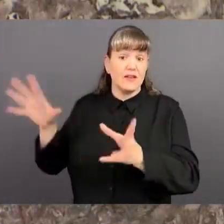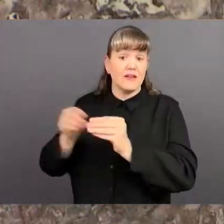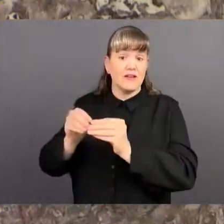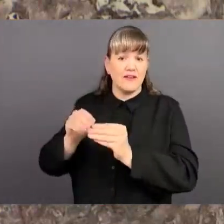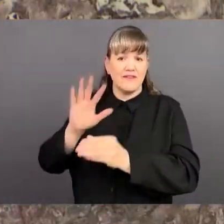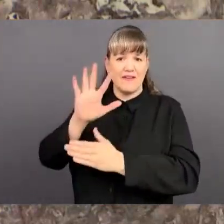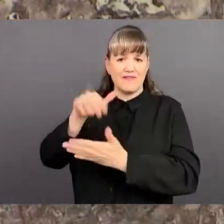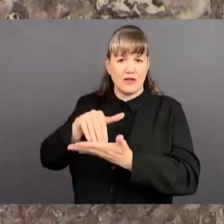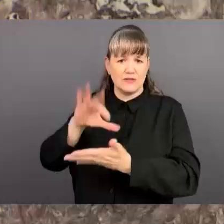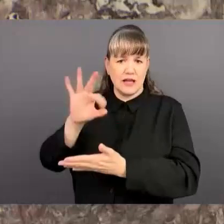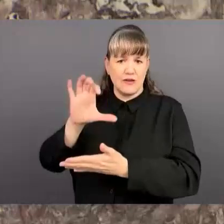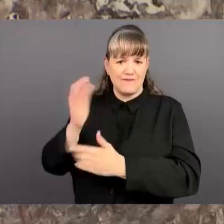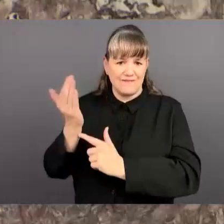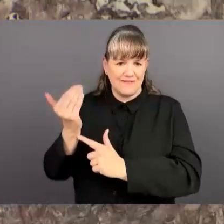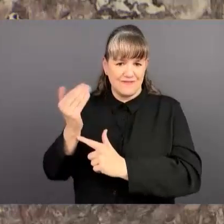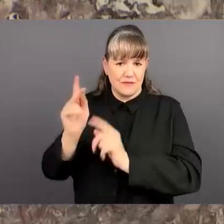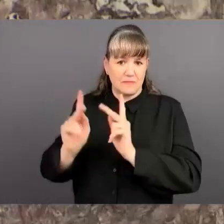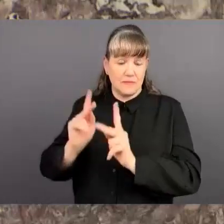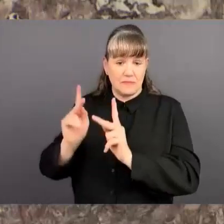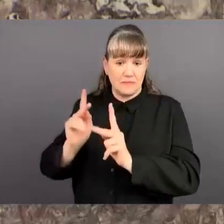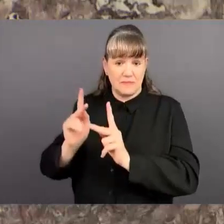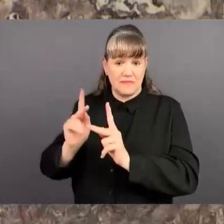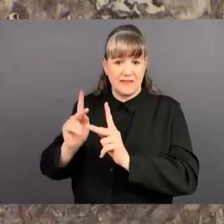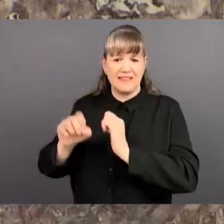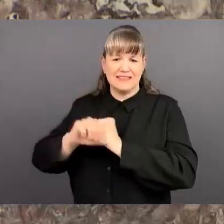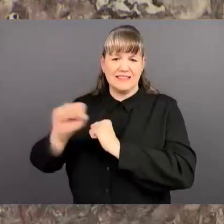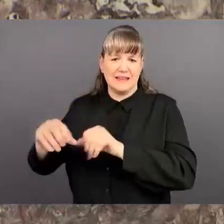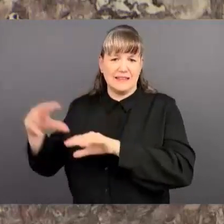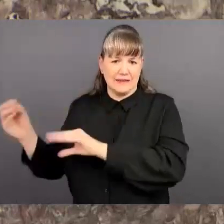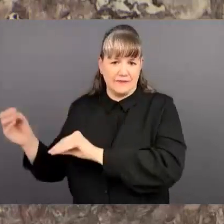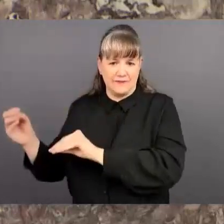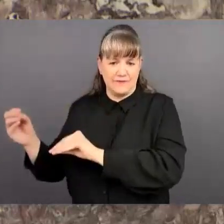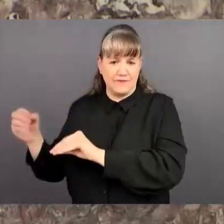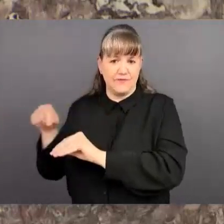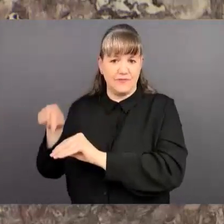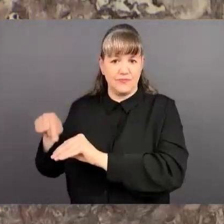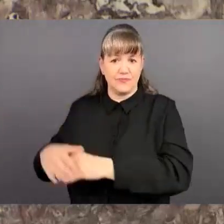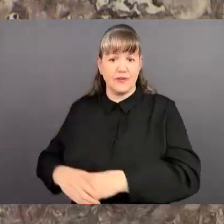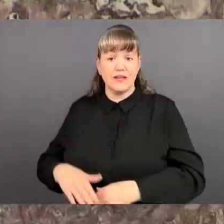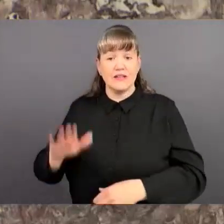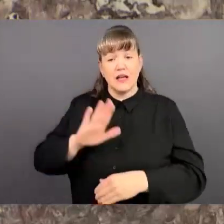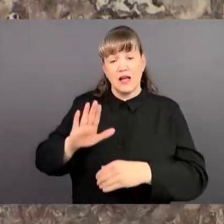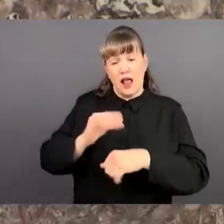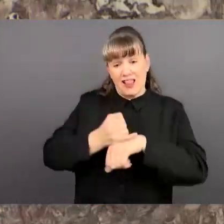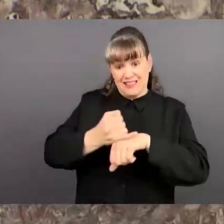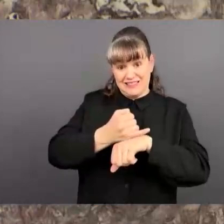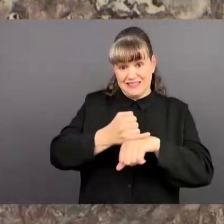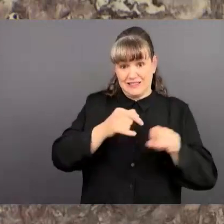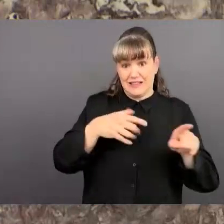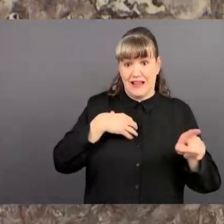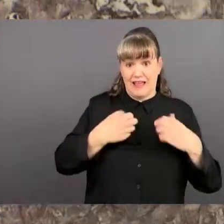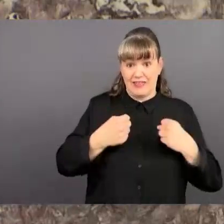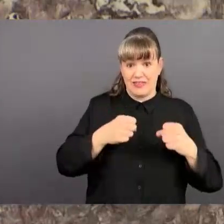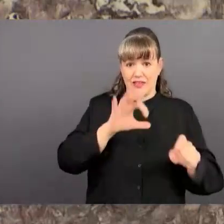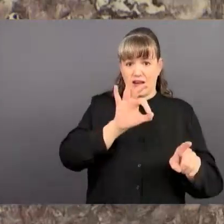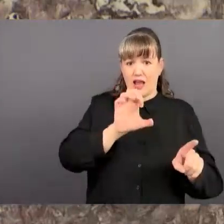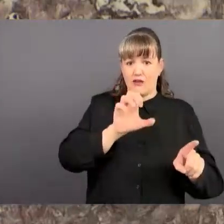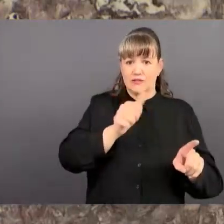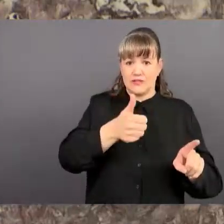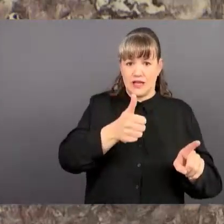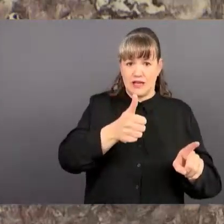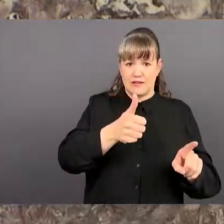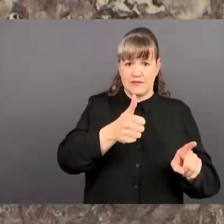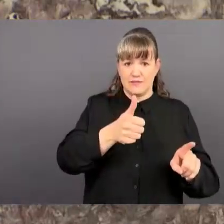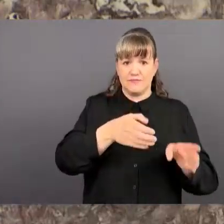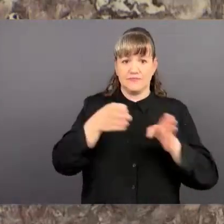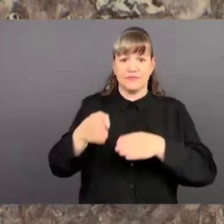BC. This includes 910 in Island Health, 1,829 in Fraser Health, 652 in